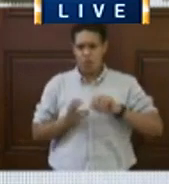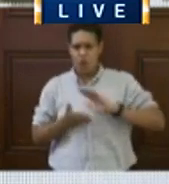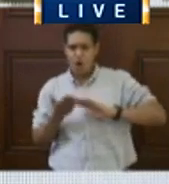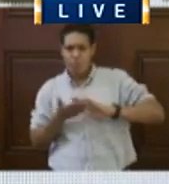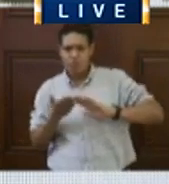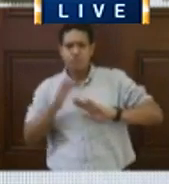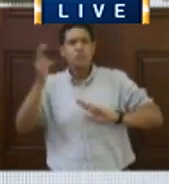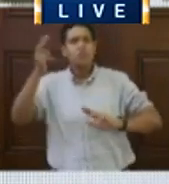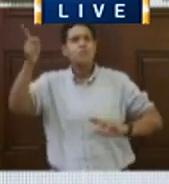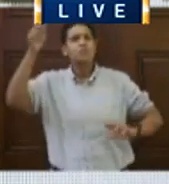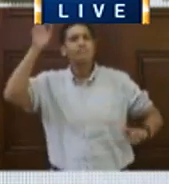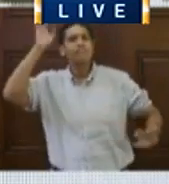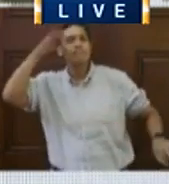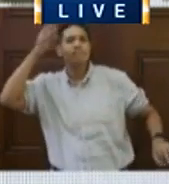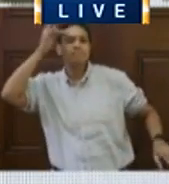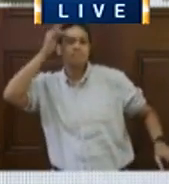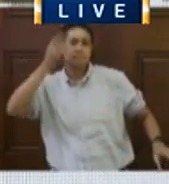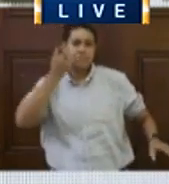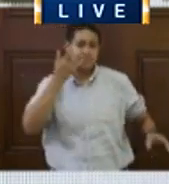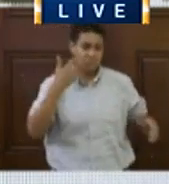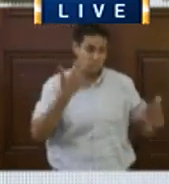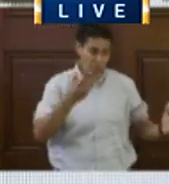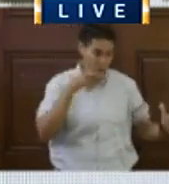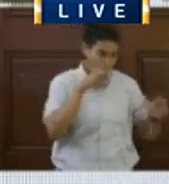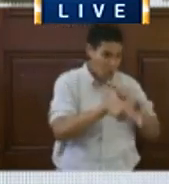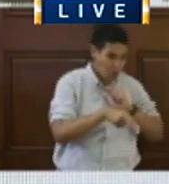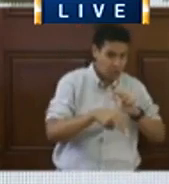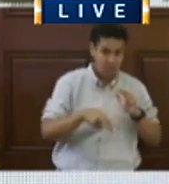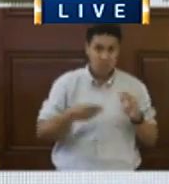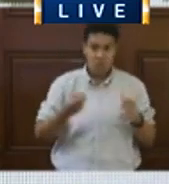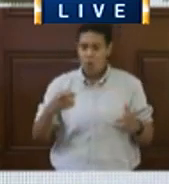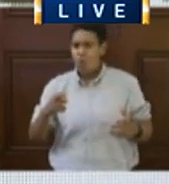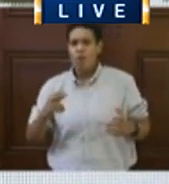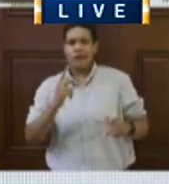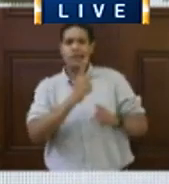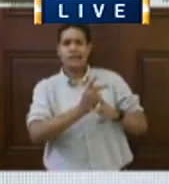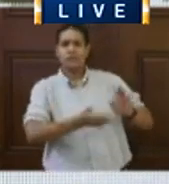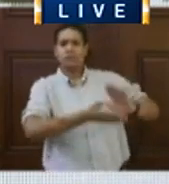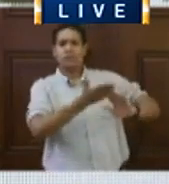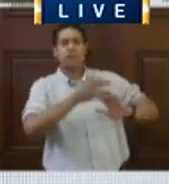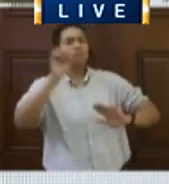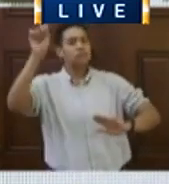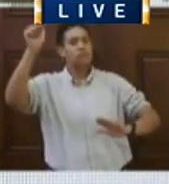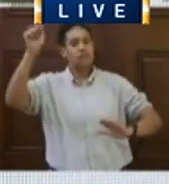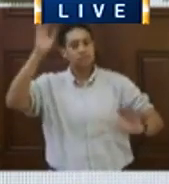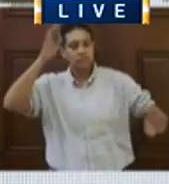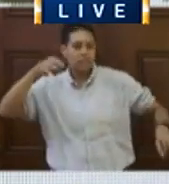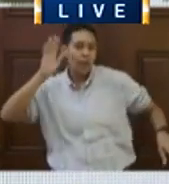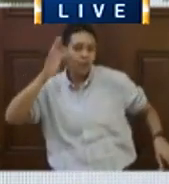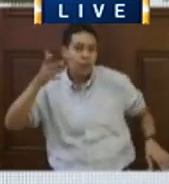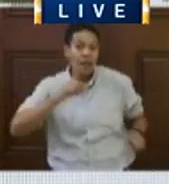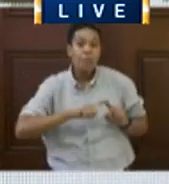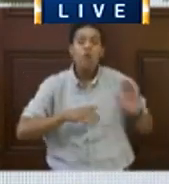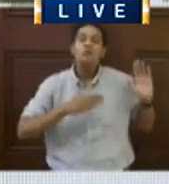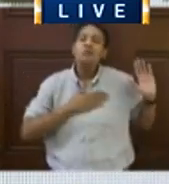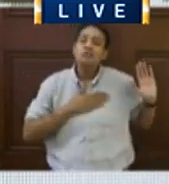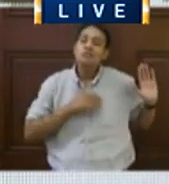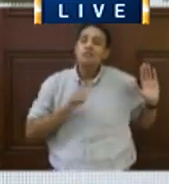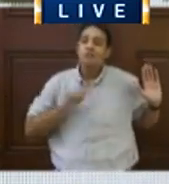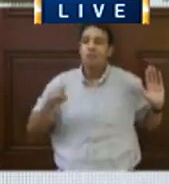of disconnections and lock-offs, but it is also important that citizens exercise discretion